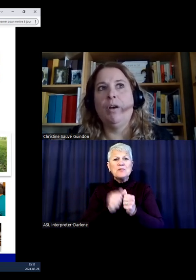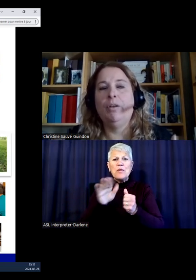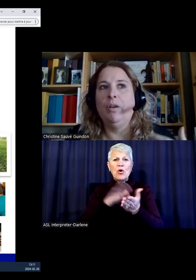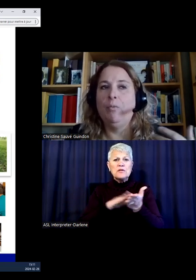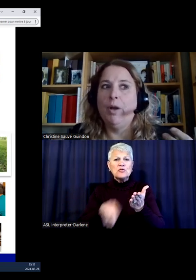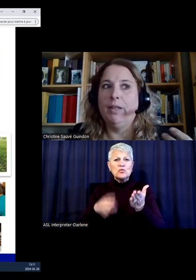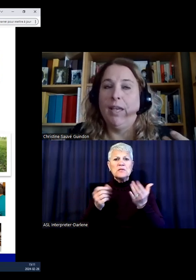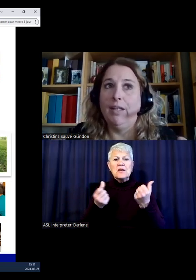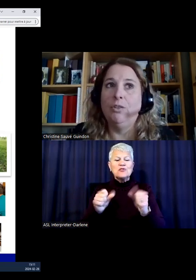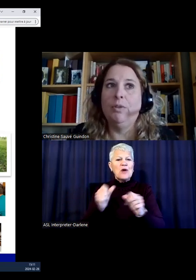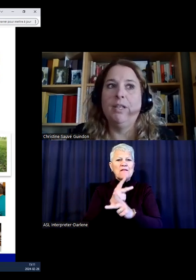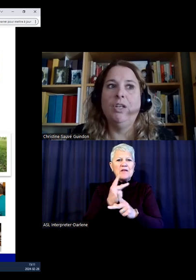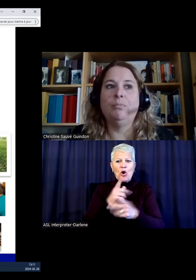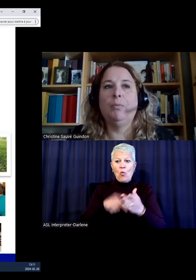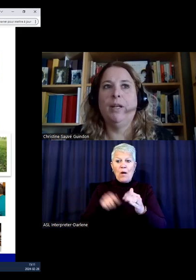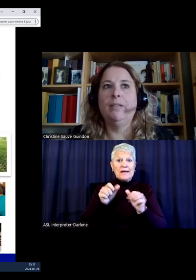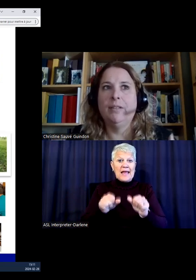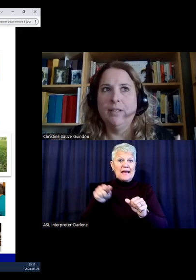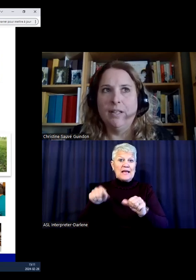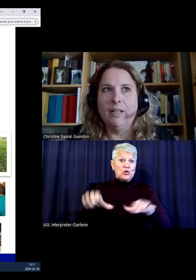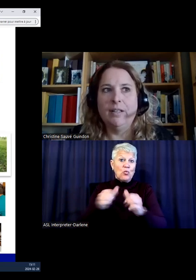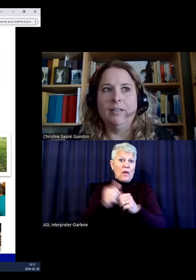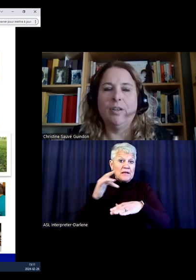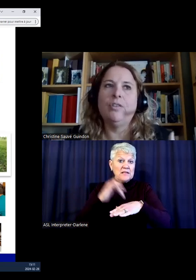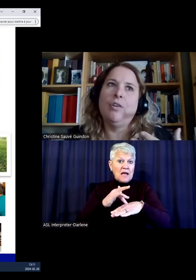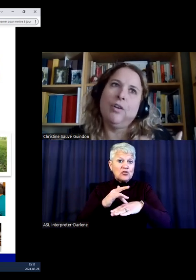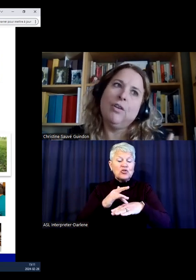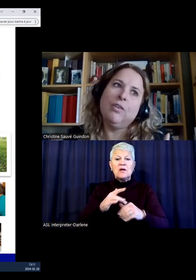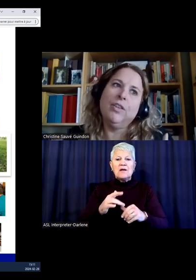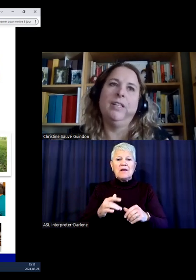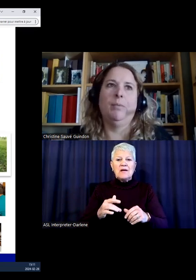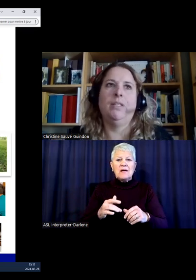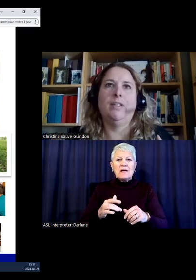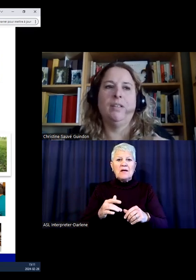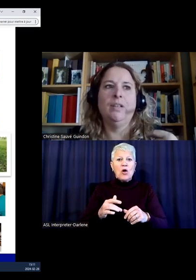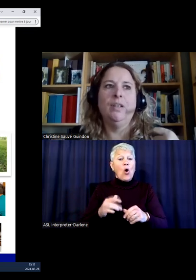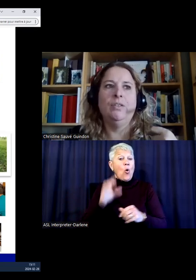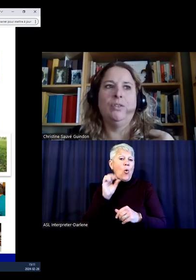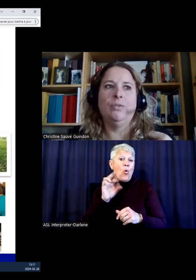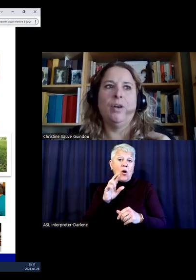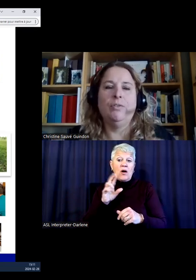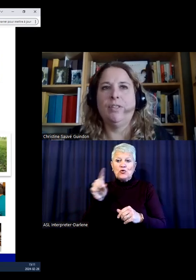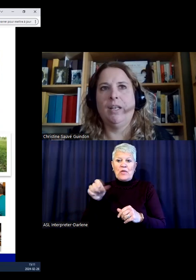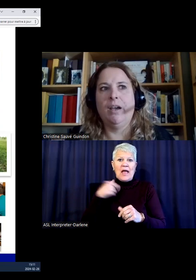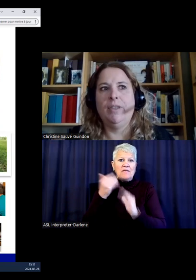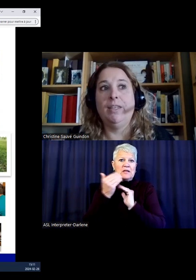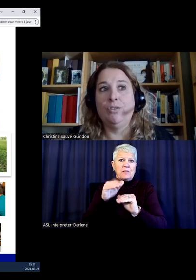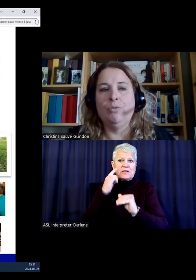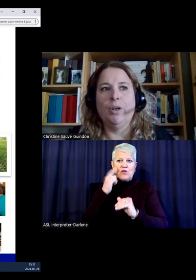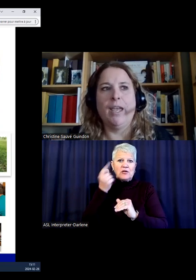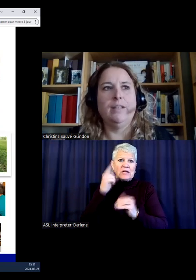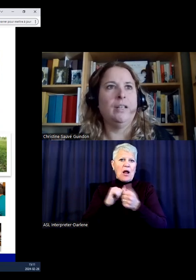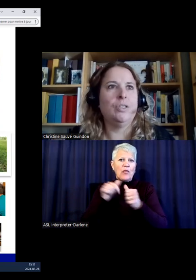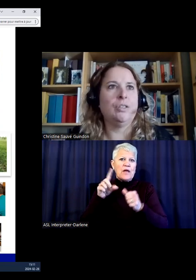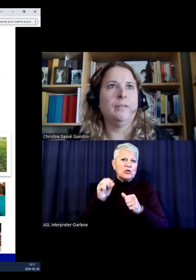please, with your students, try to figure out what can he do with touch, but what there are limits to understanding how they do